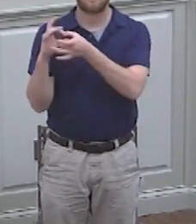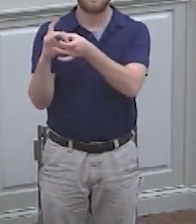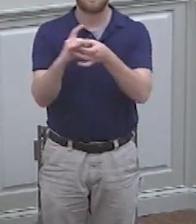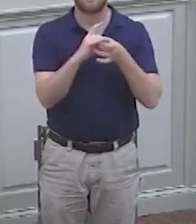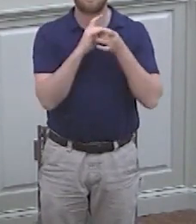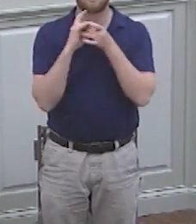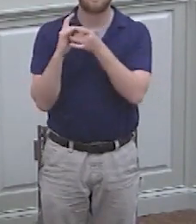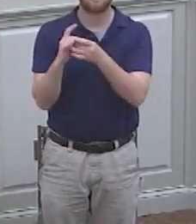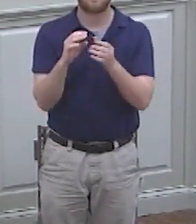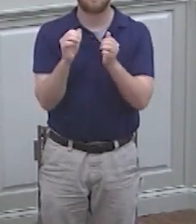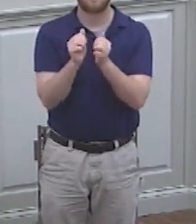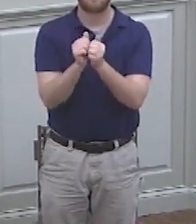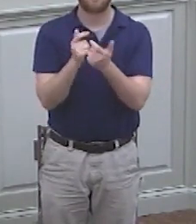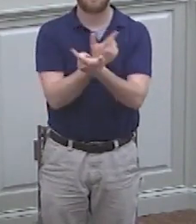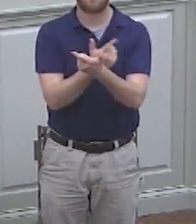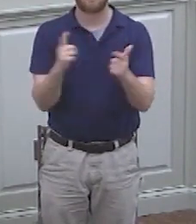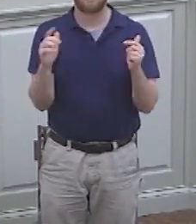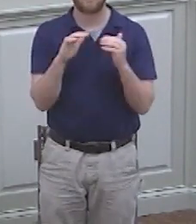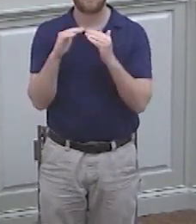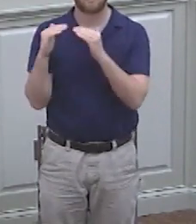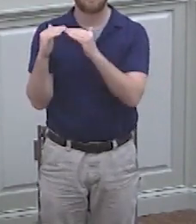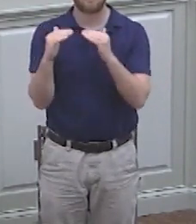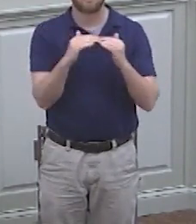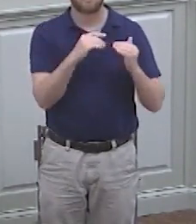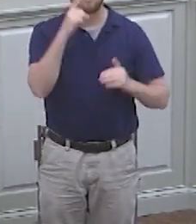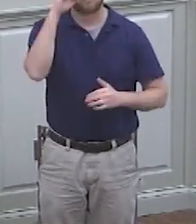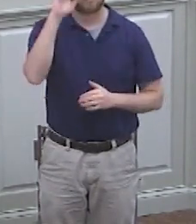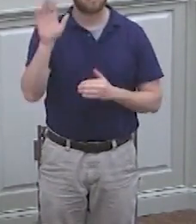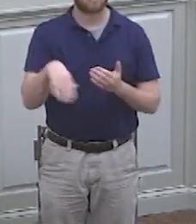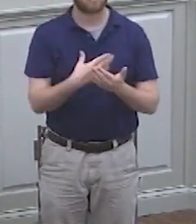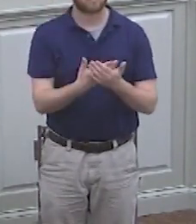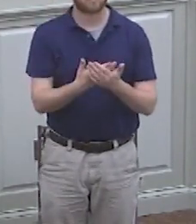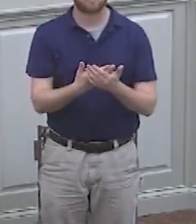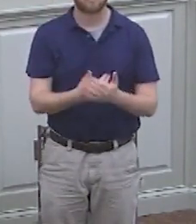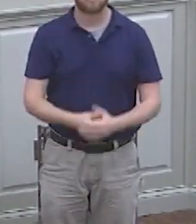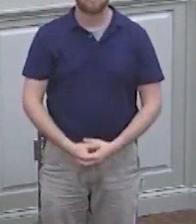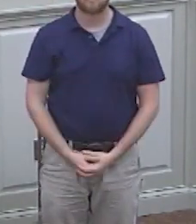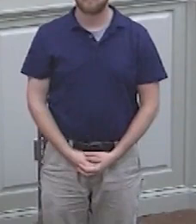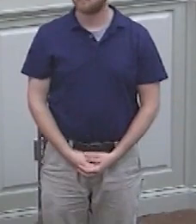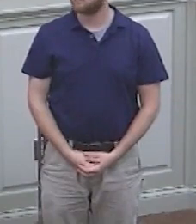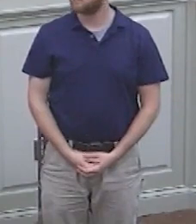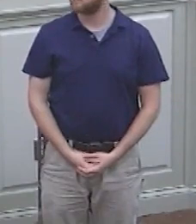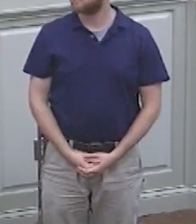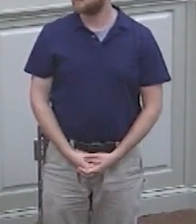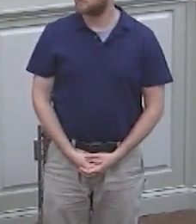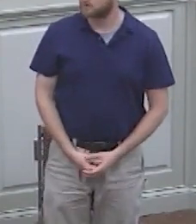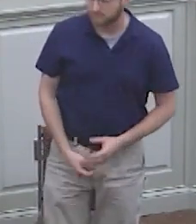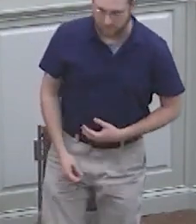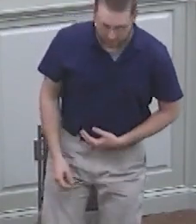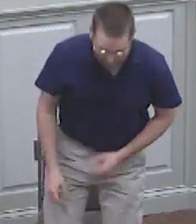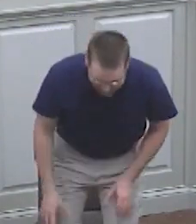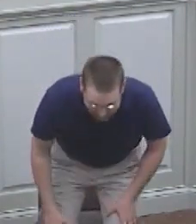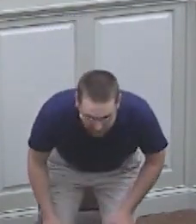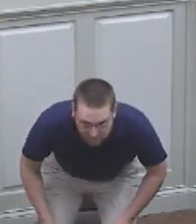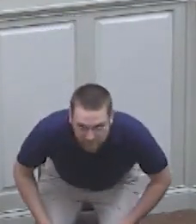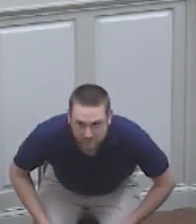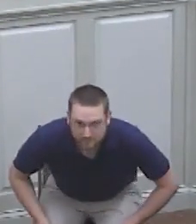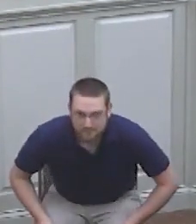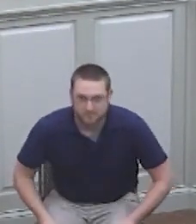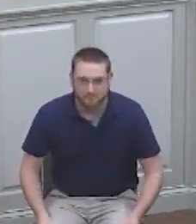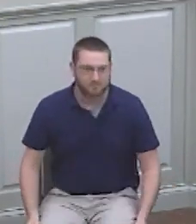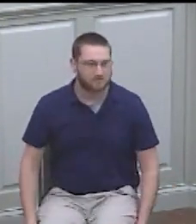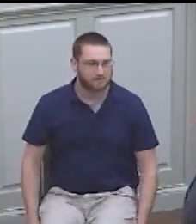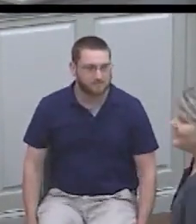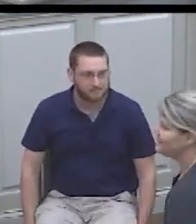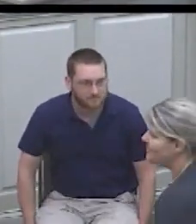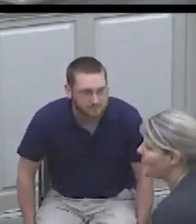God, indivisible, with liberty and justice for all. Very well done, young man.